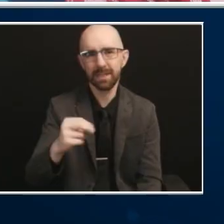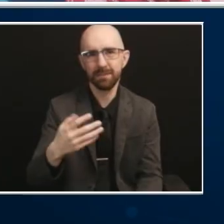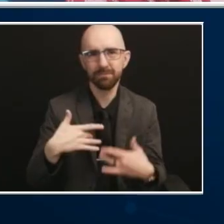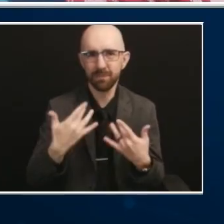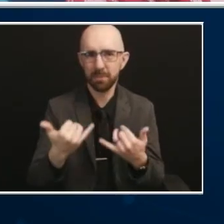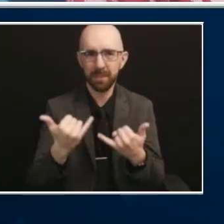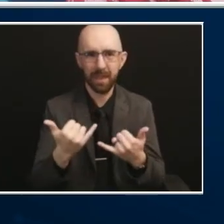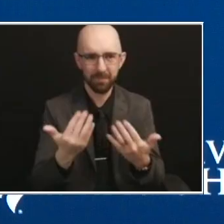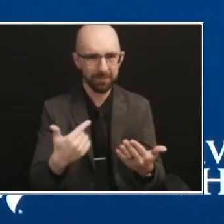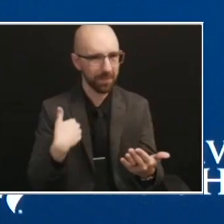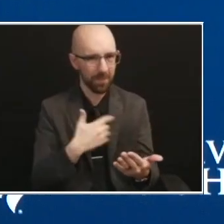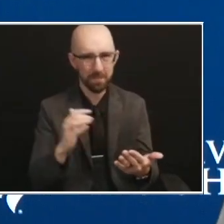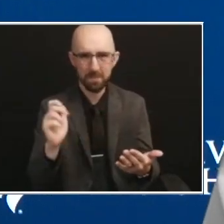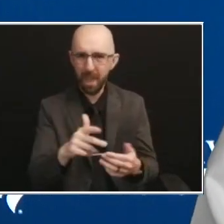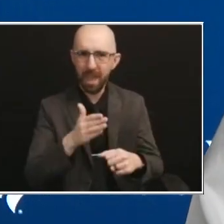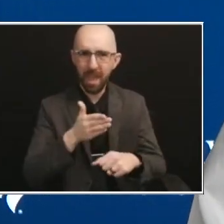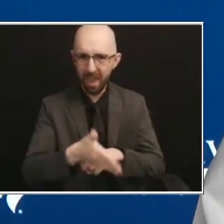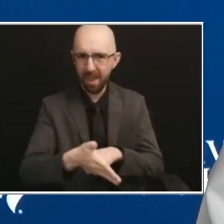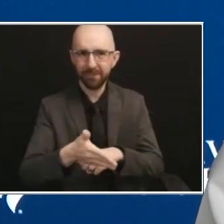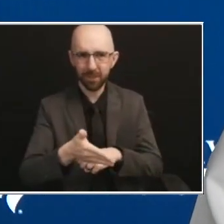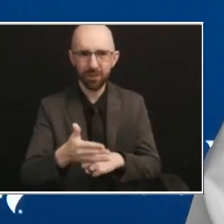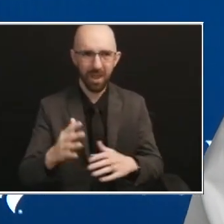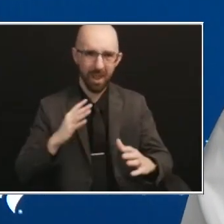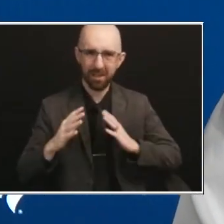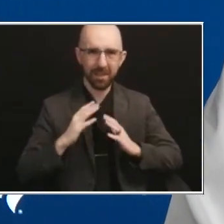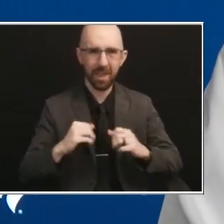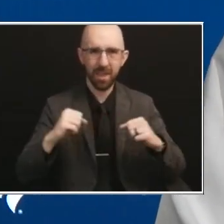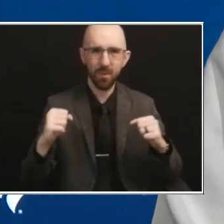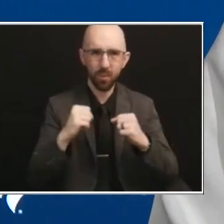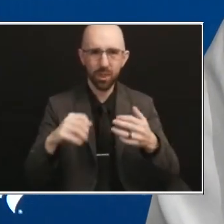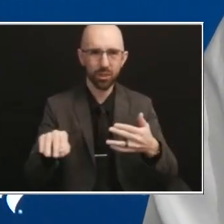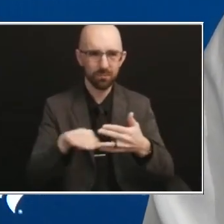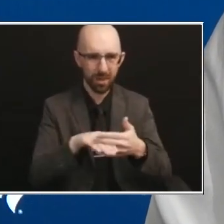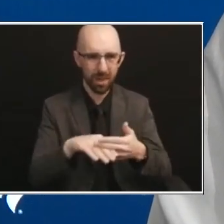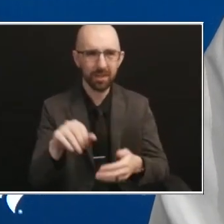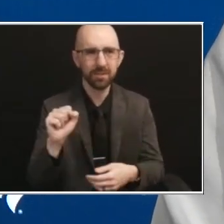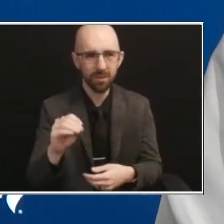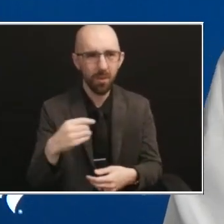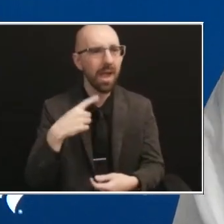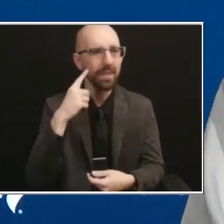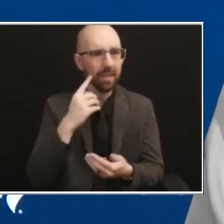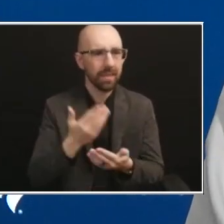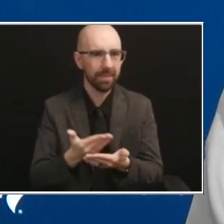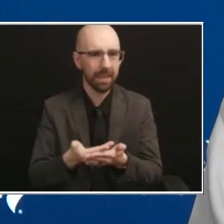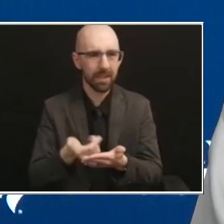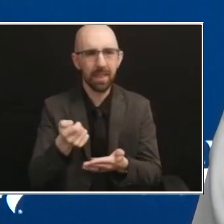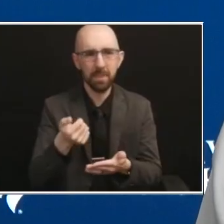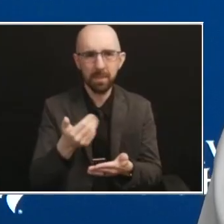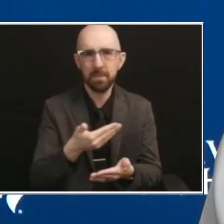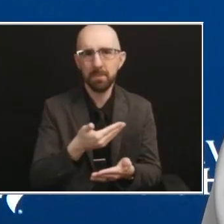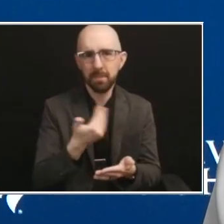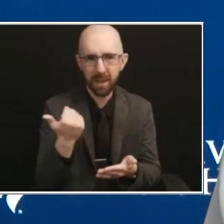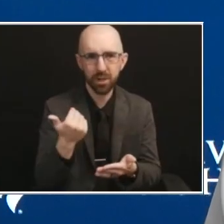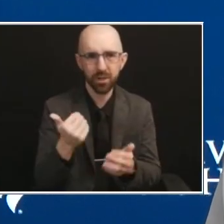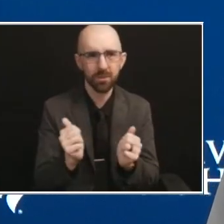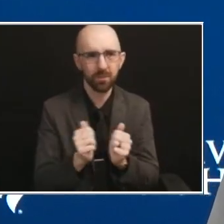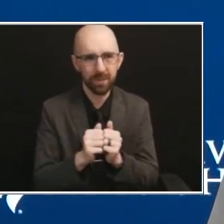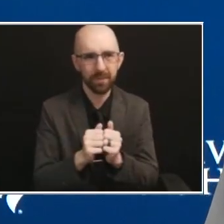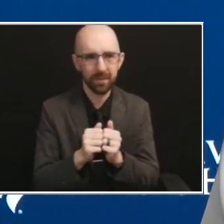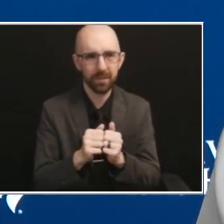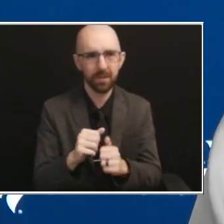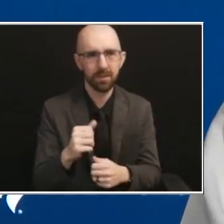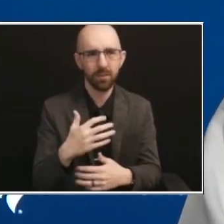back after a good holiday winter break. So I think things are a little bit better as far as respiratory